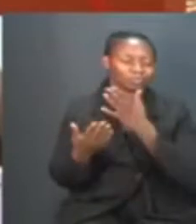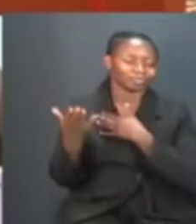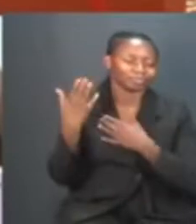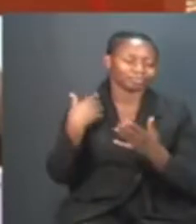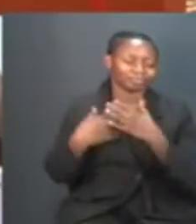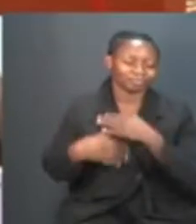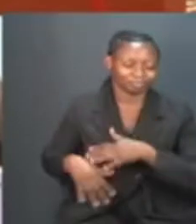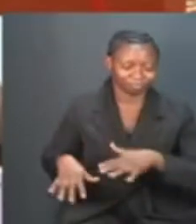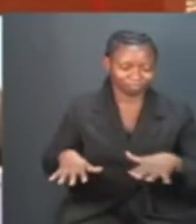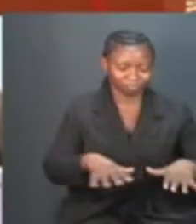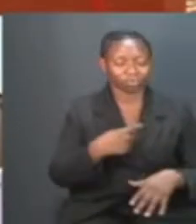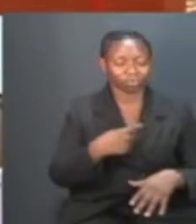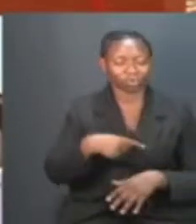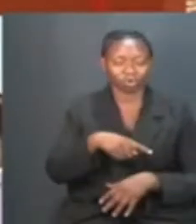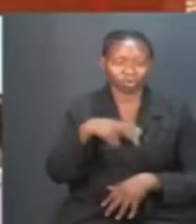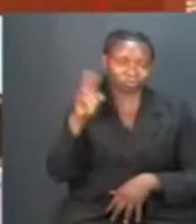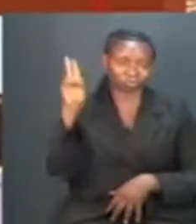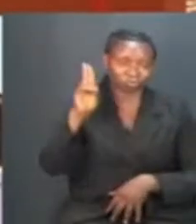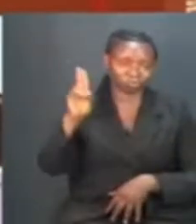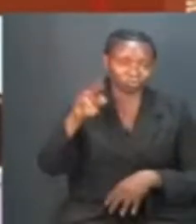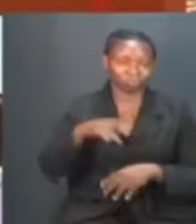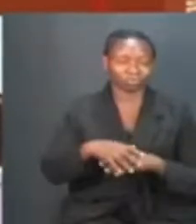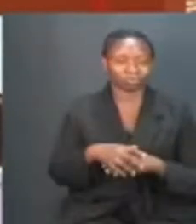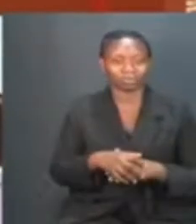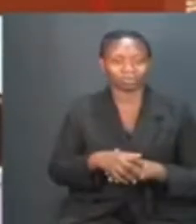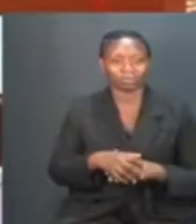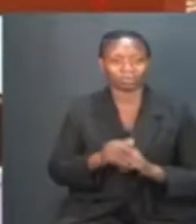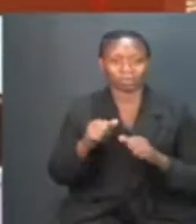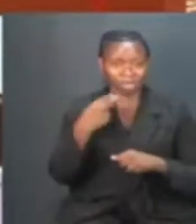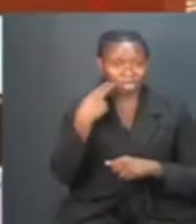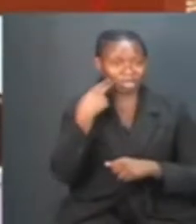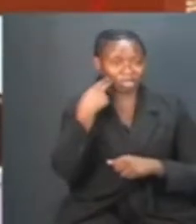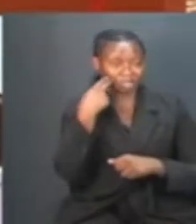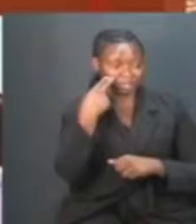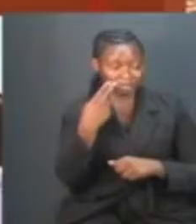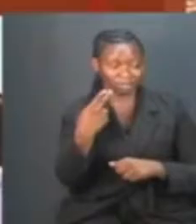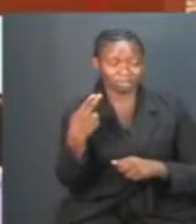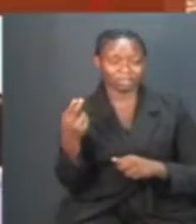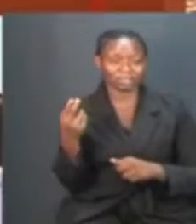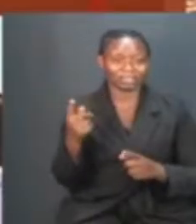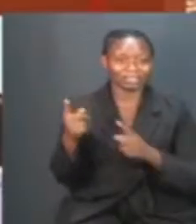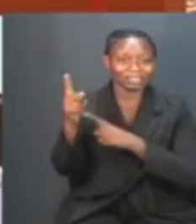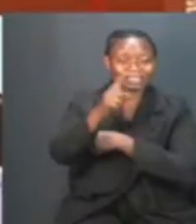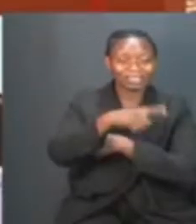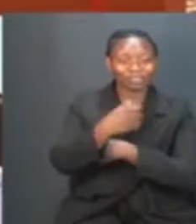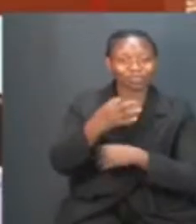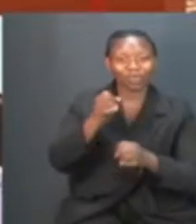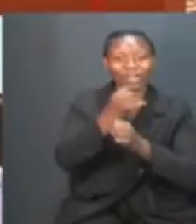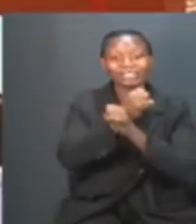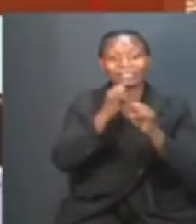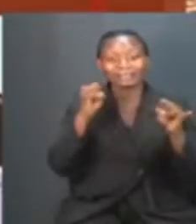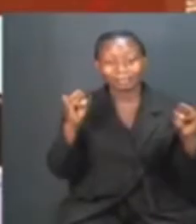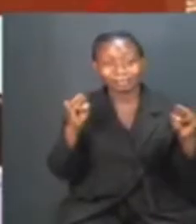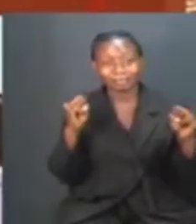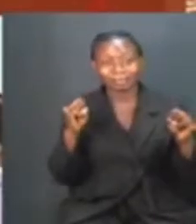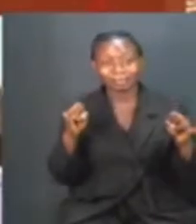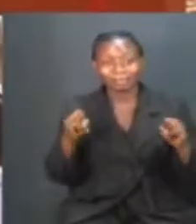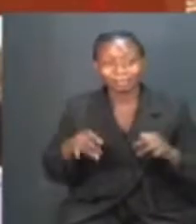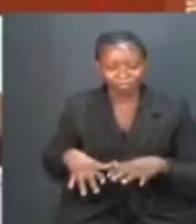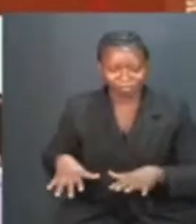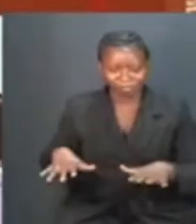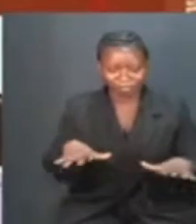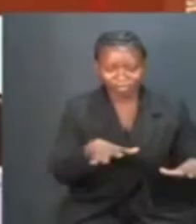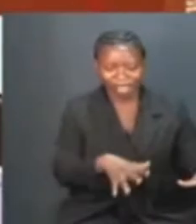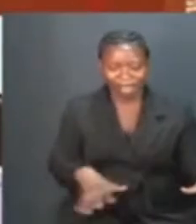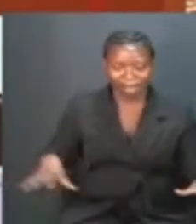clothing that we use, and you can see right from the days of independence that the smoke was part